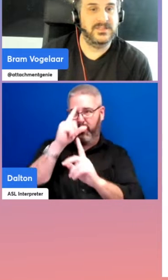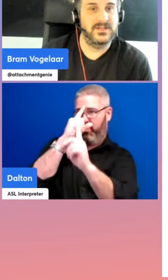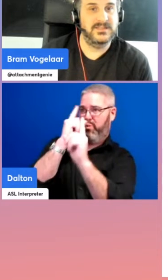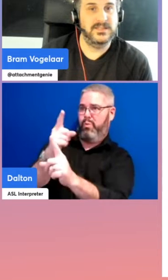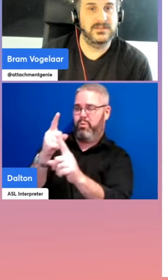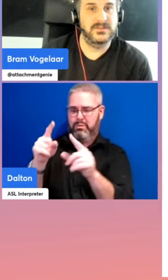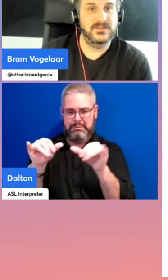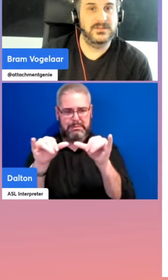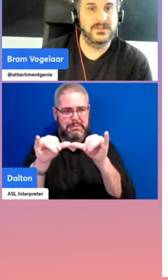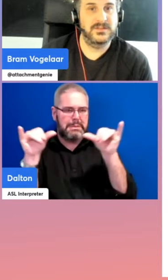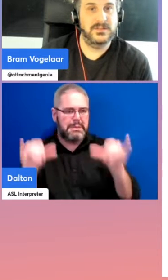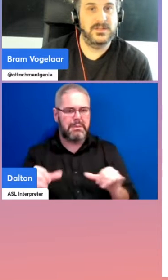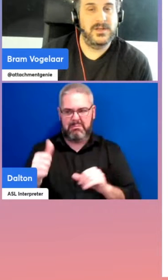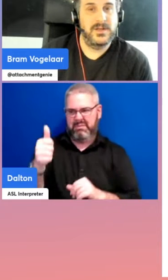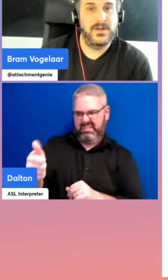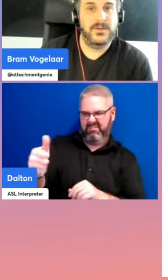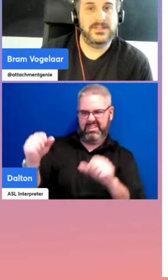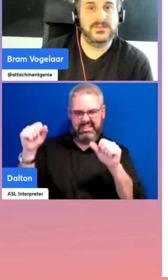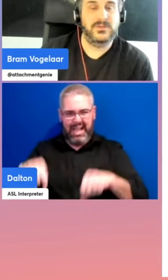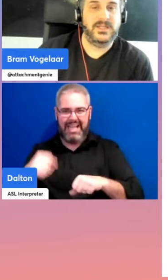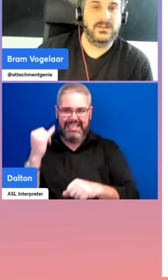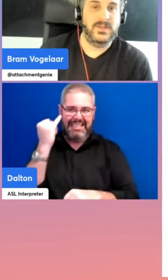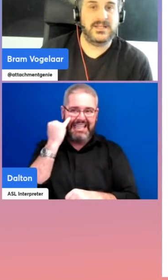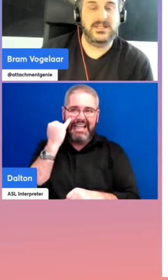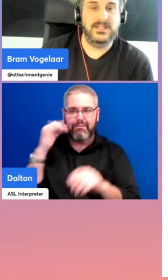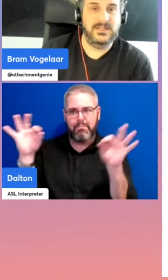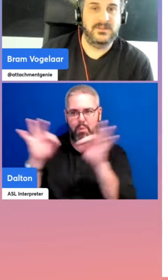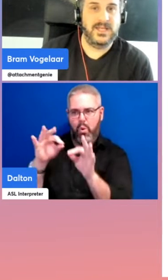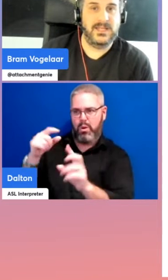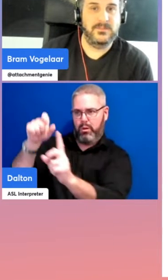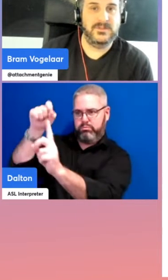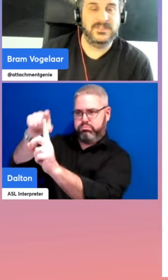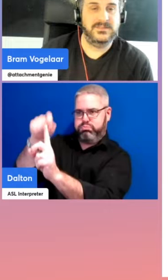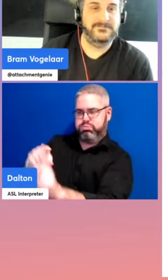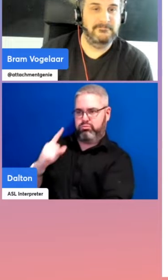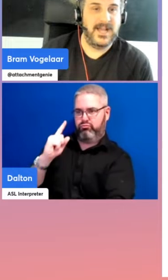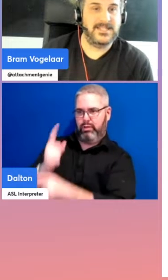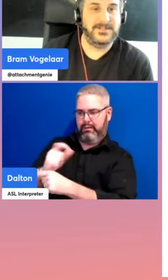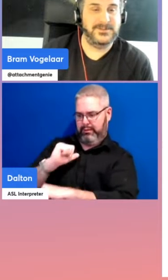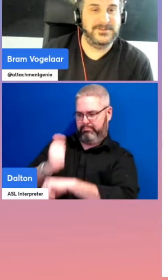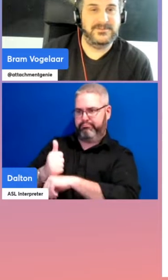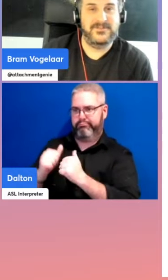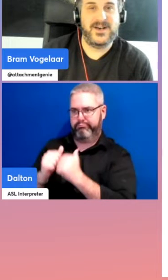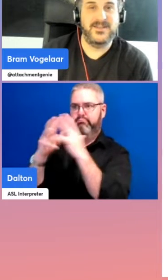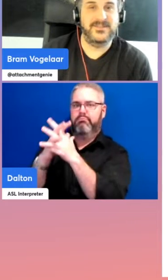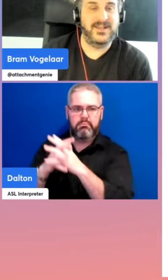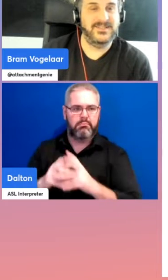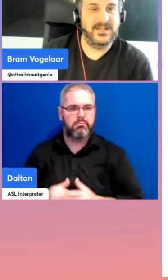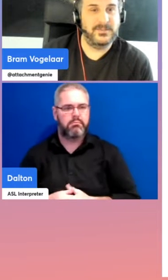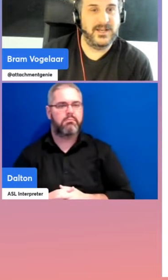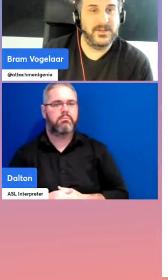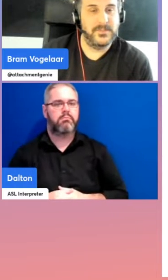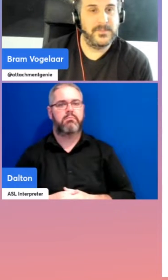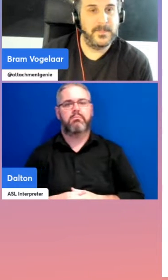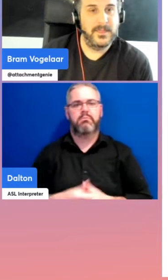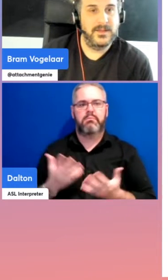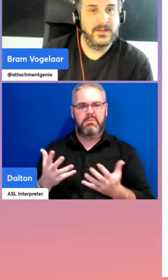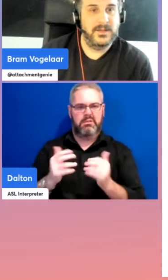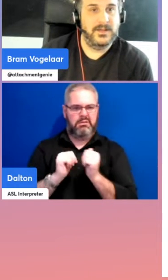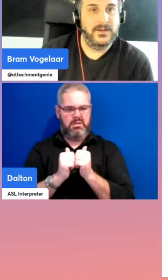can give it the right signals. Right, so we actually need to aim for this magical 5 nines